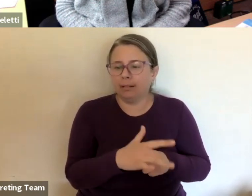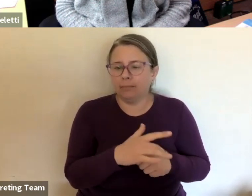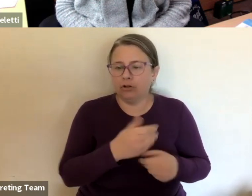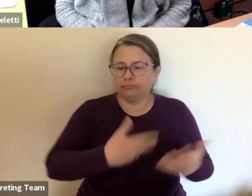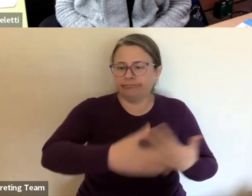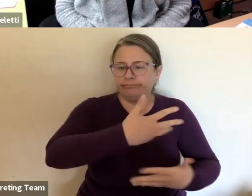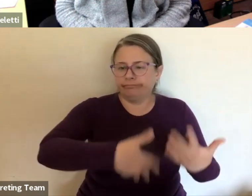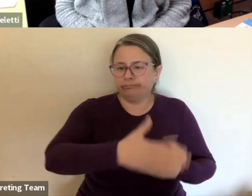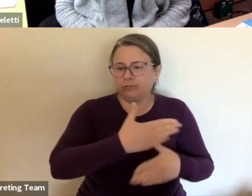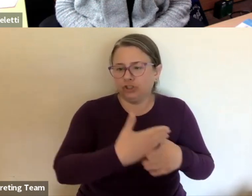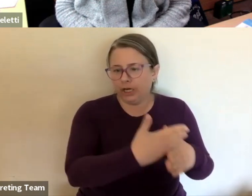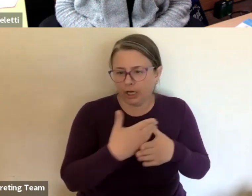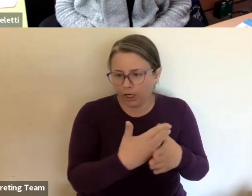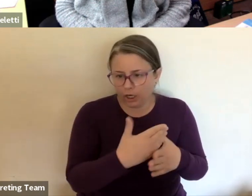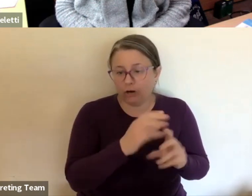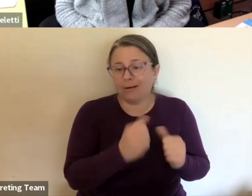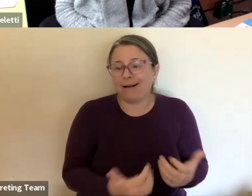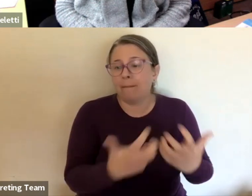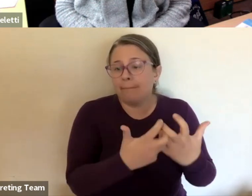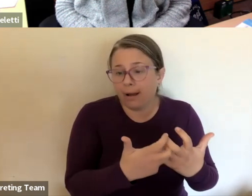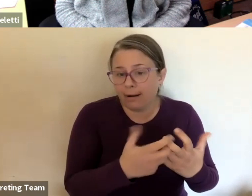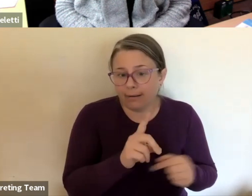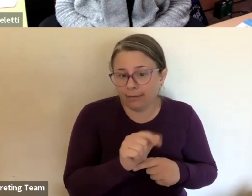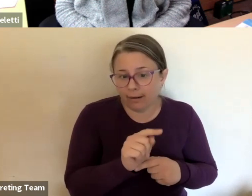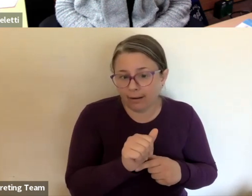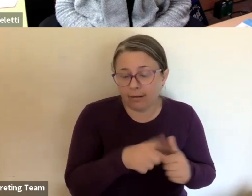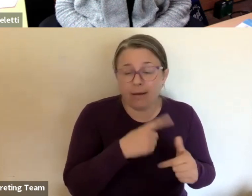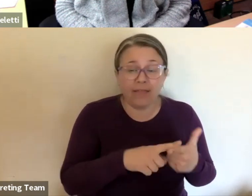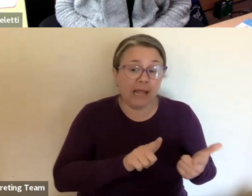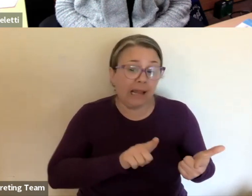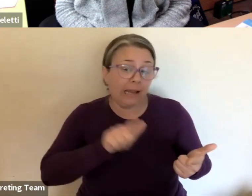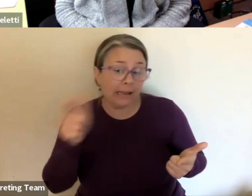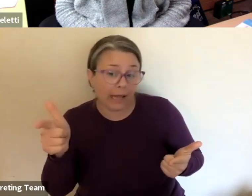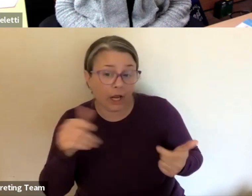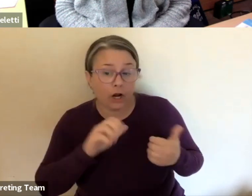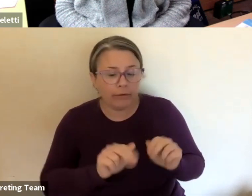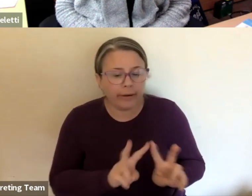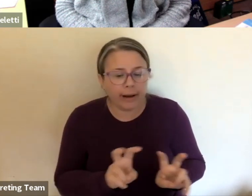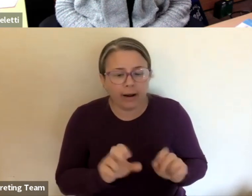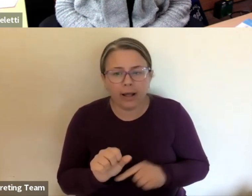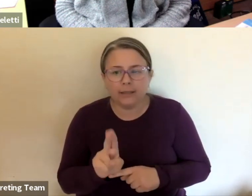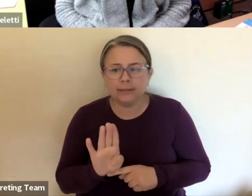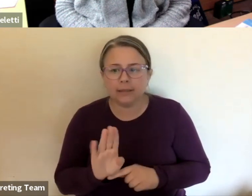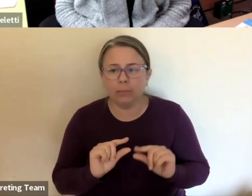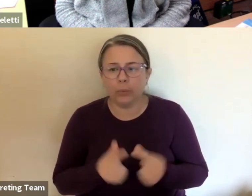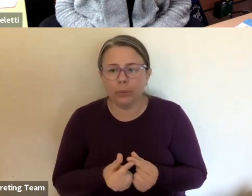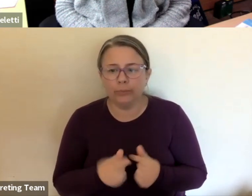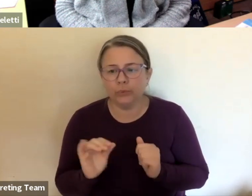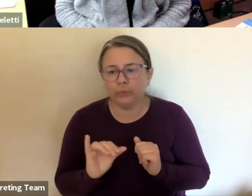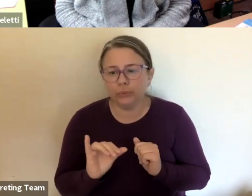eventually then you can start to look at subgroups within there because you have the power of multiple studies combined